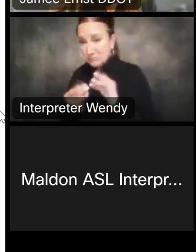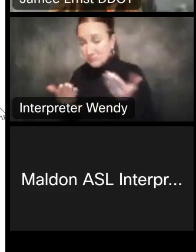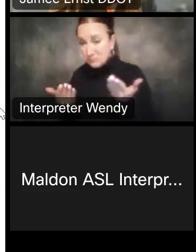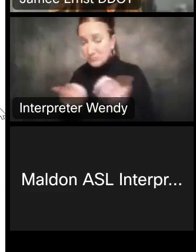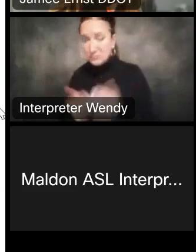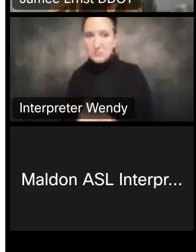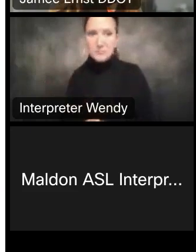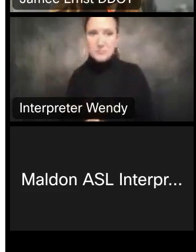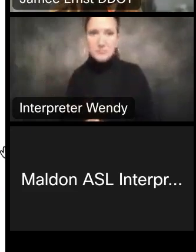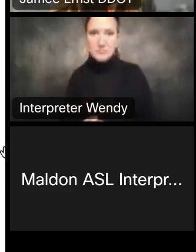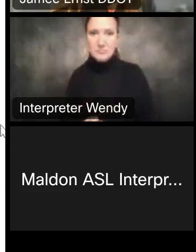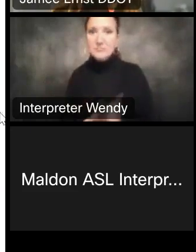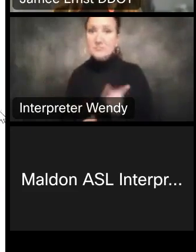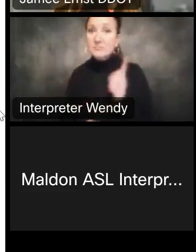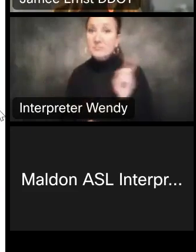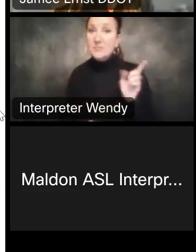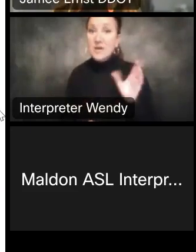Mr. Carolyn, could you speak to that, please?